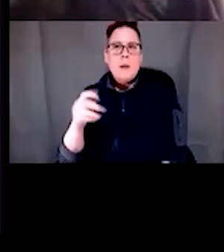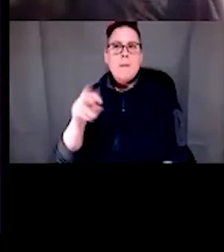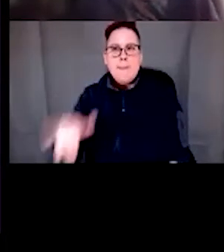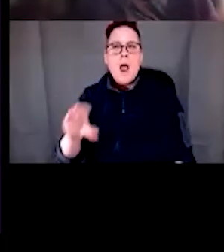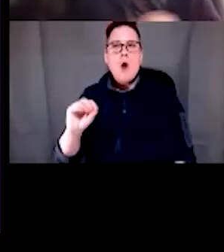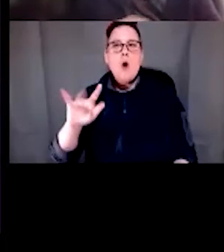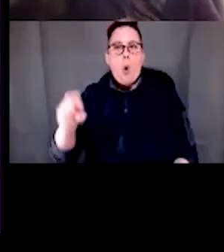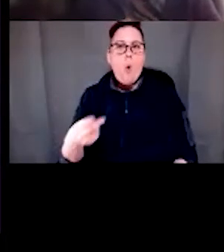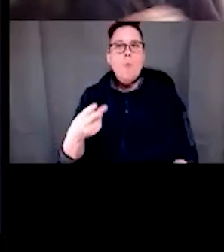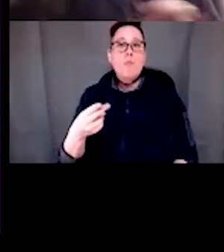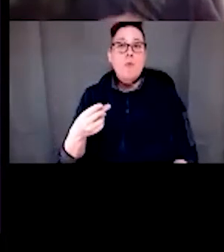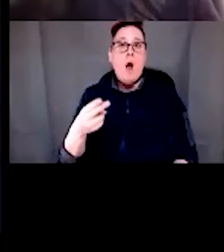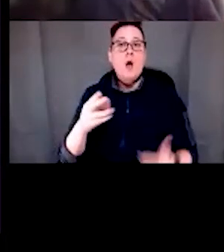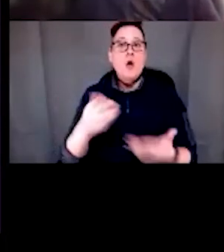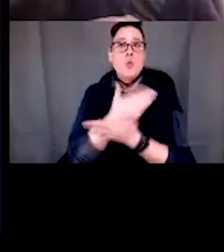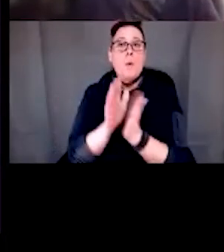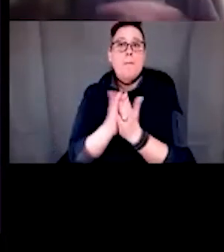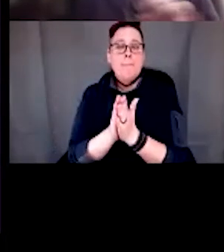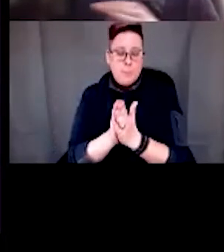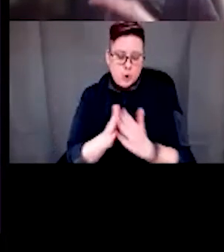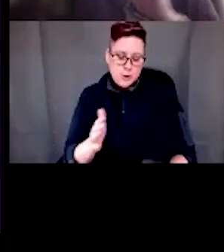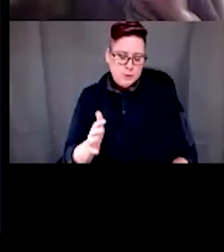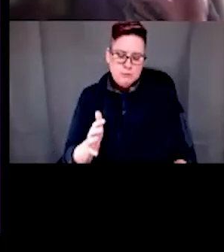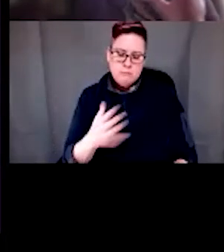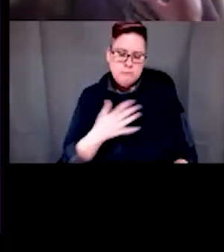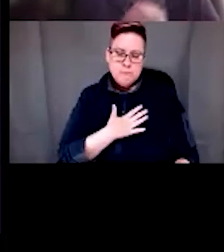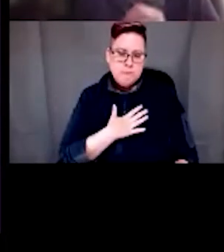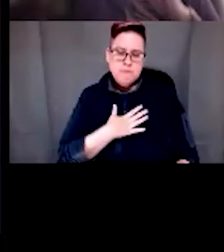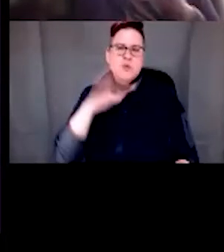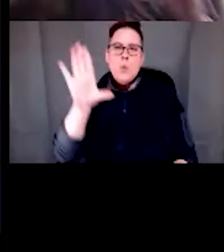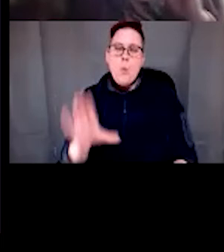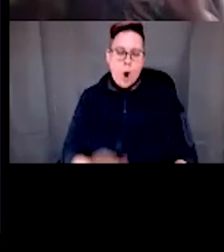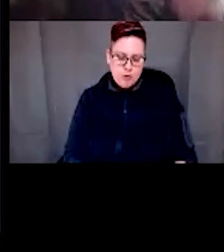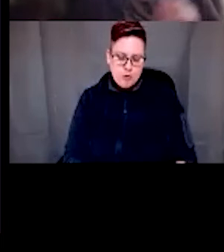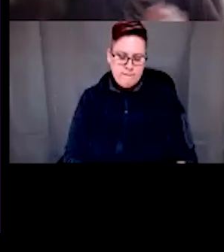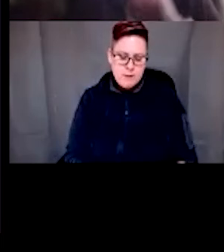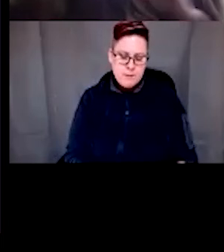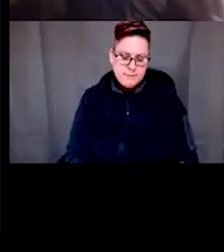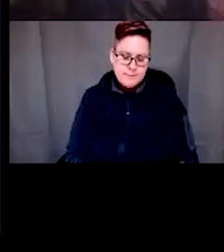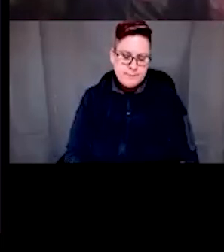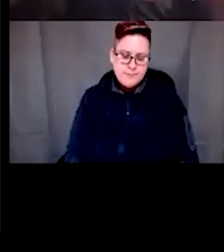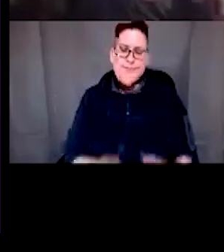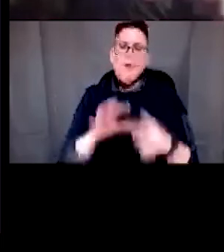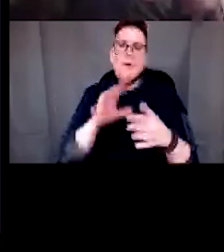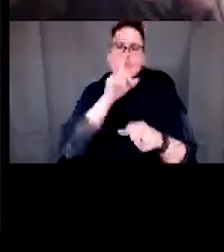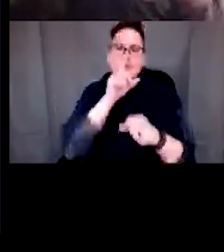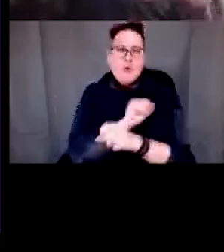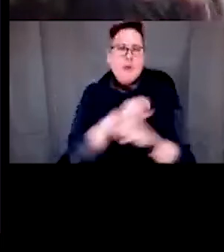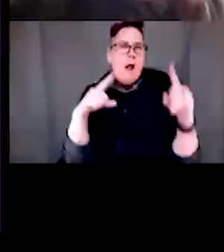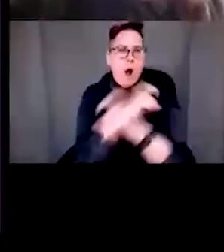new book, which is, it's just wonderful in terms of getting across really